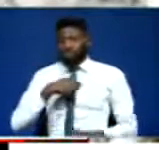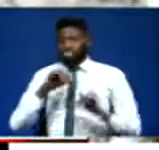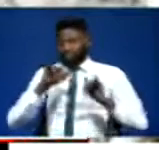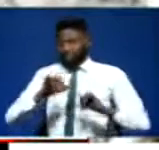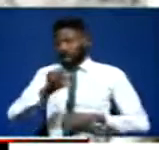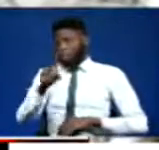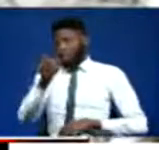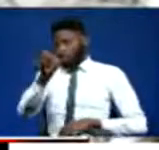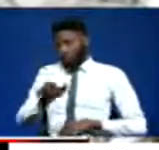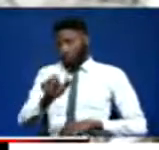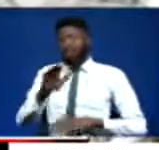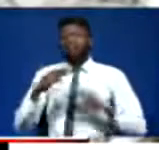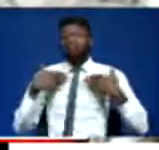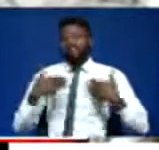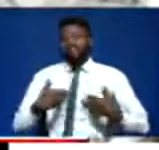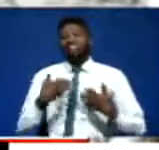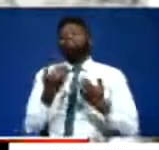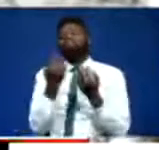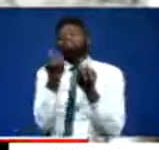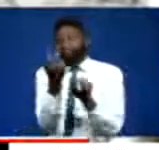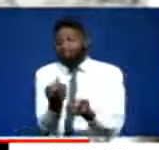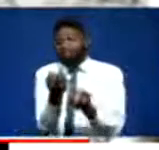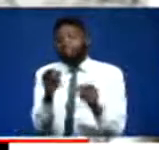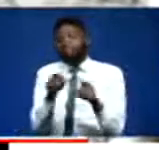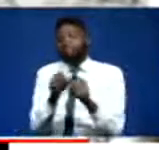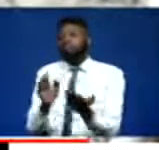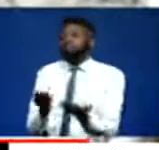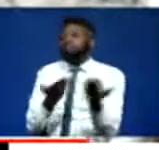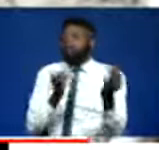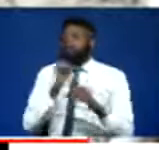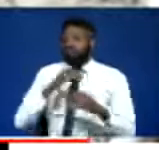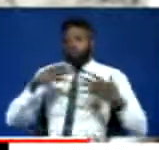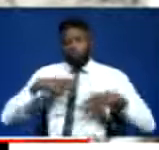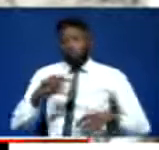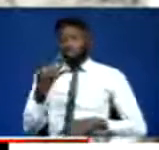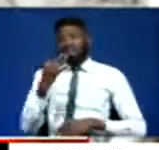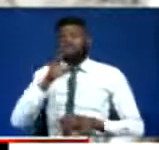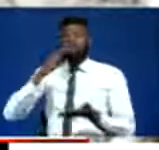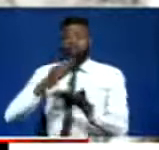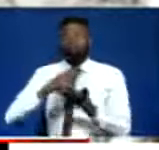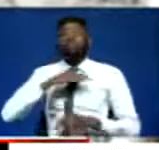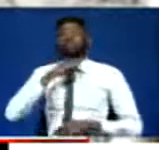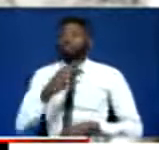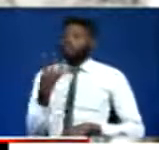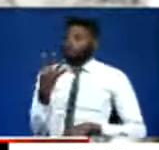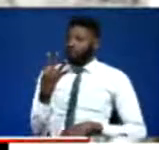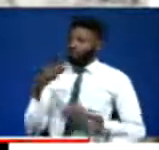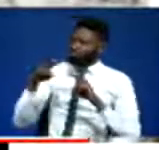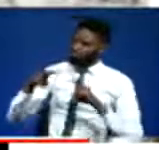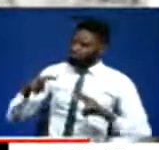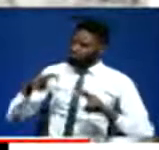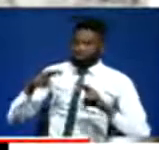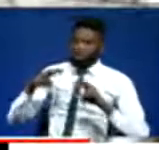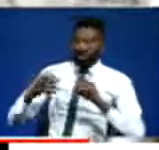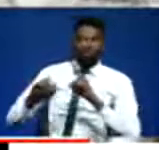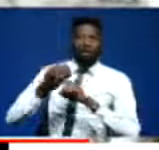So three people confirmed dead from here. Four are still missing, so the rescue operations are still ongoing. In the